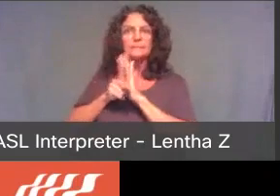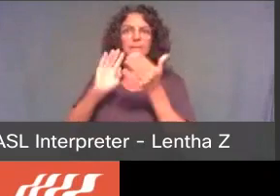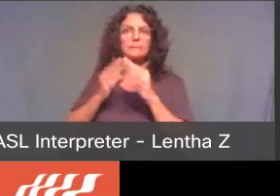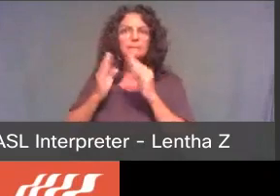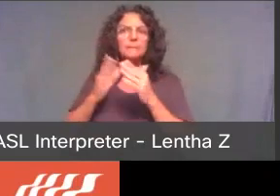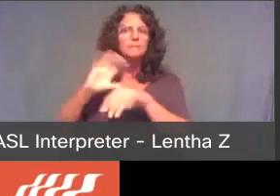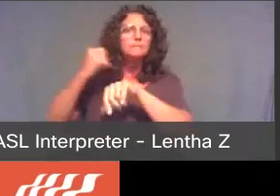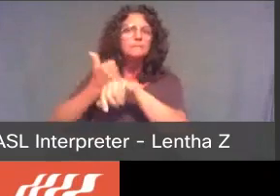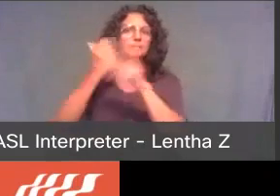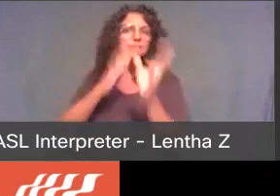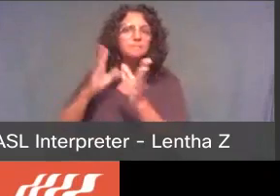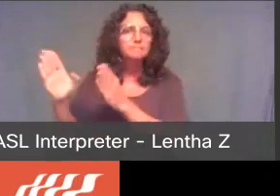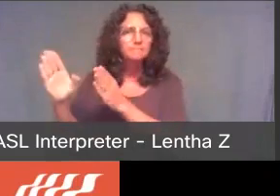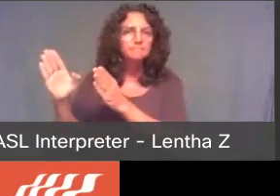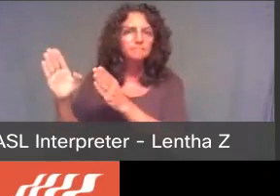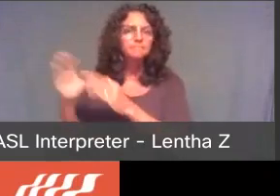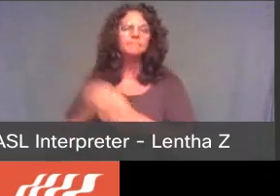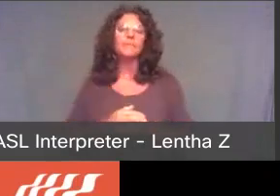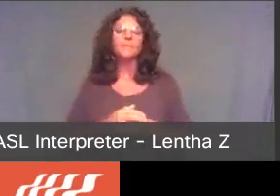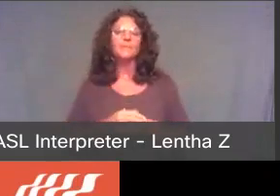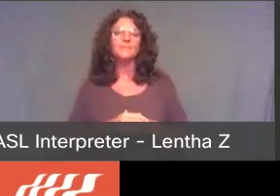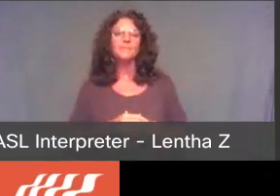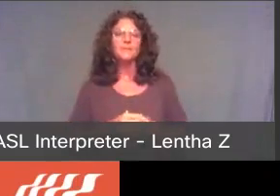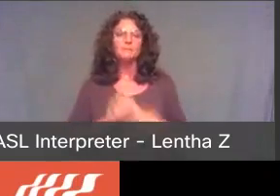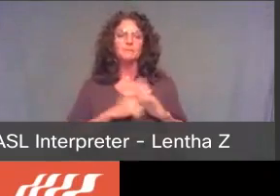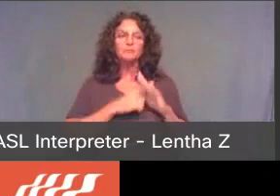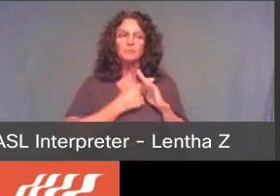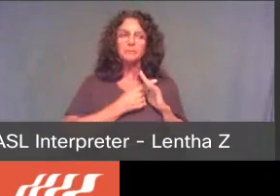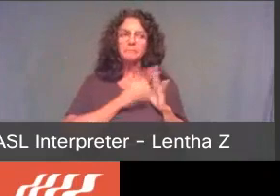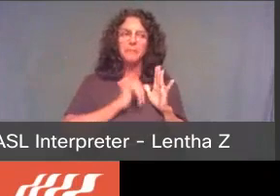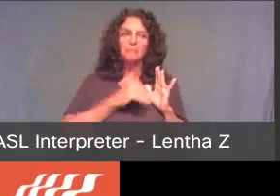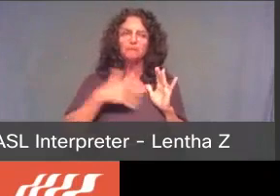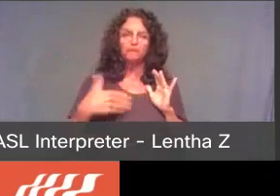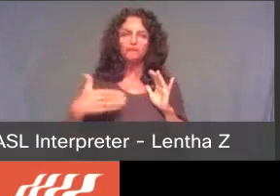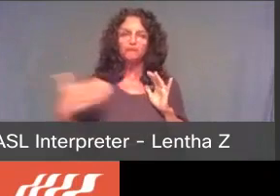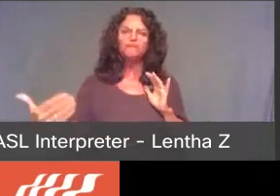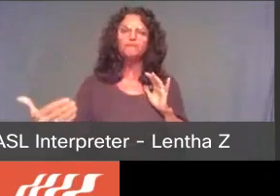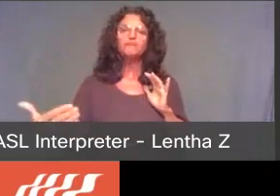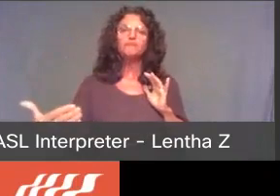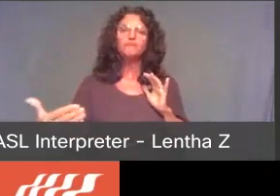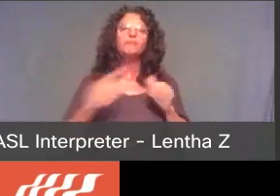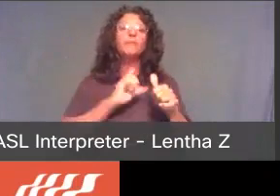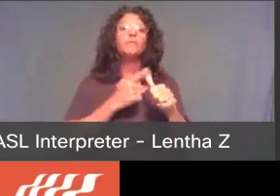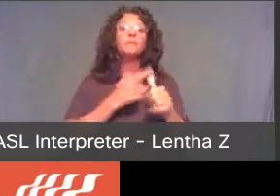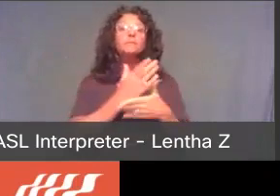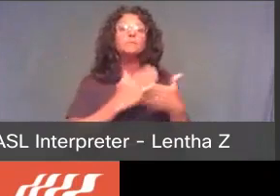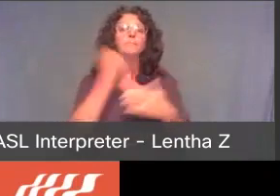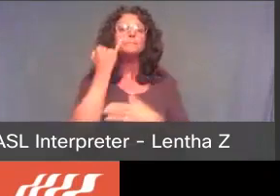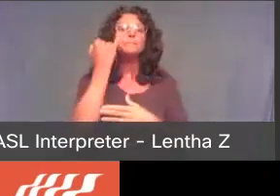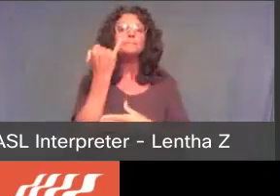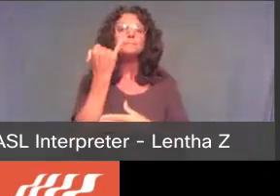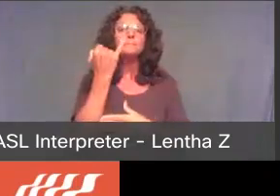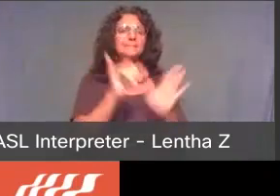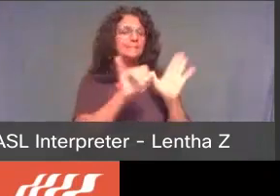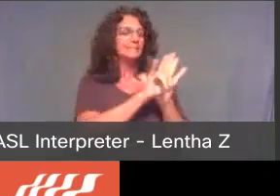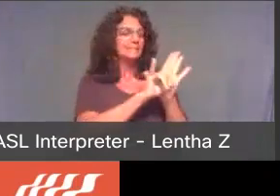So that's kind of where we'll be starting. The first piece that we'll start with is this idea of identity and